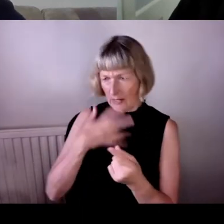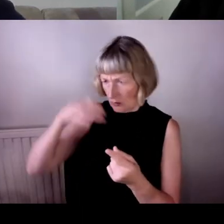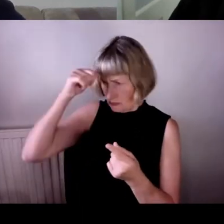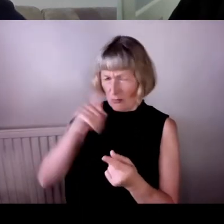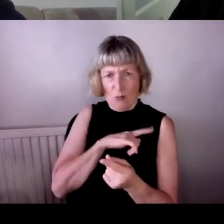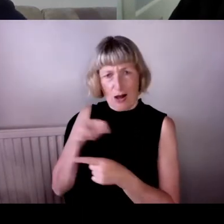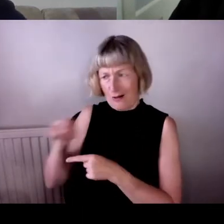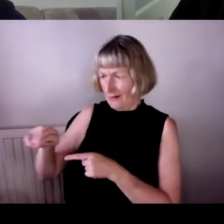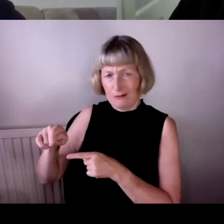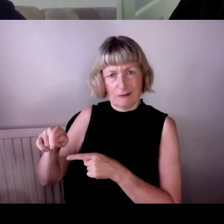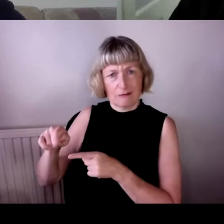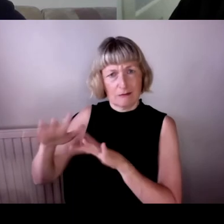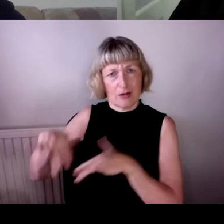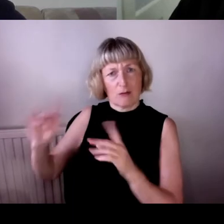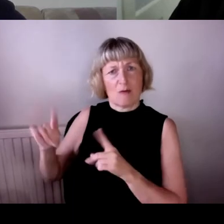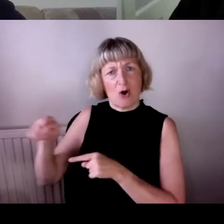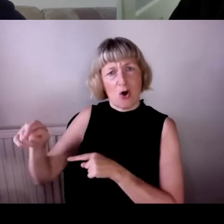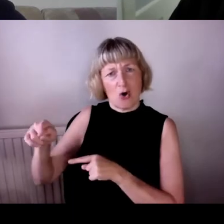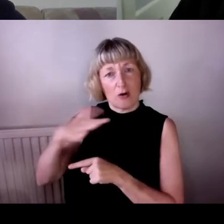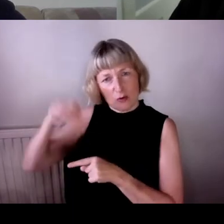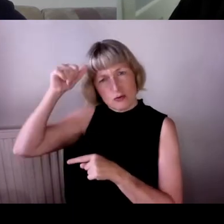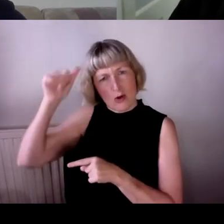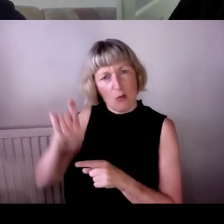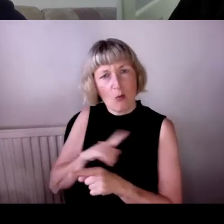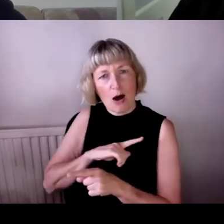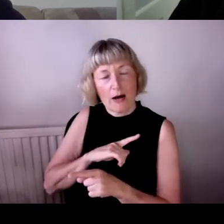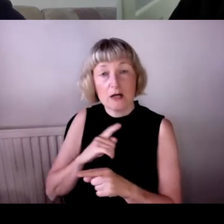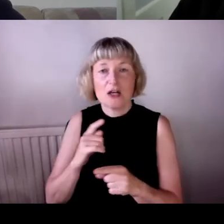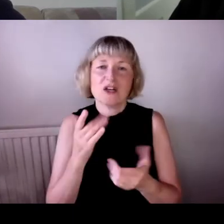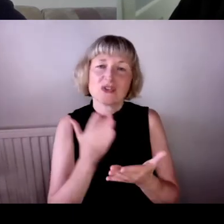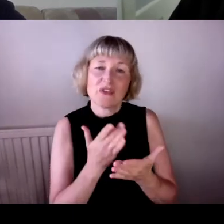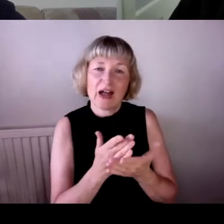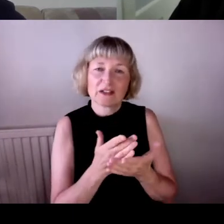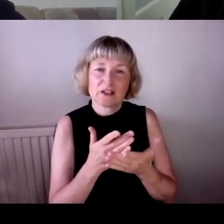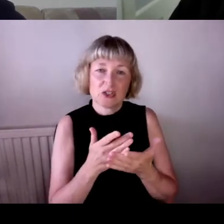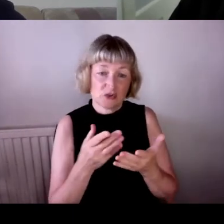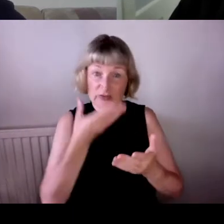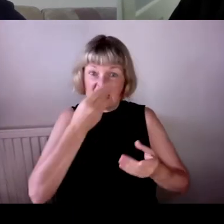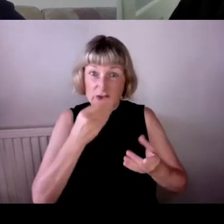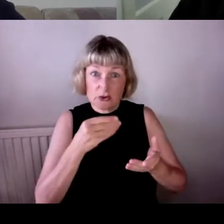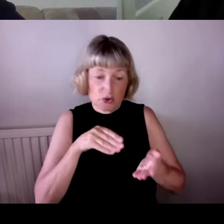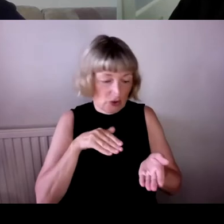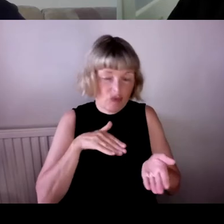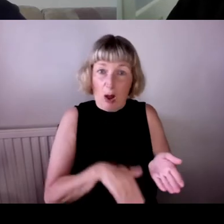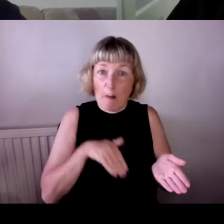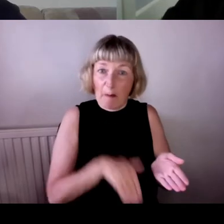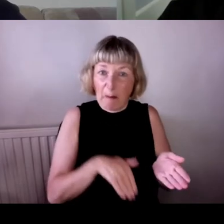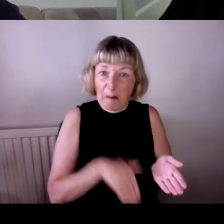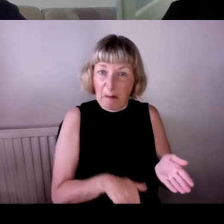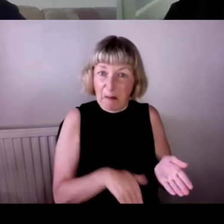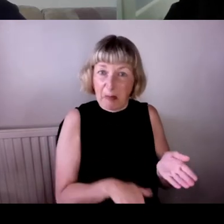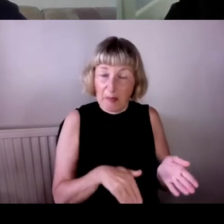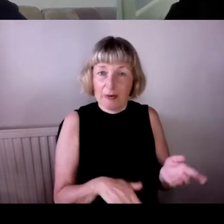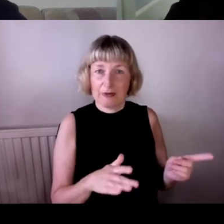is laughing. So the fact that that she was rubbing at his groin, and you could say an awful lot